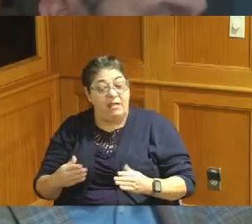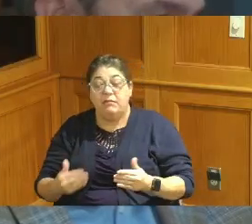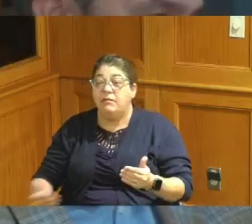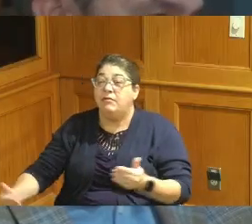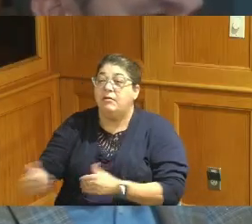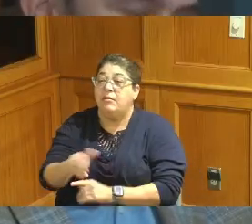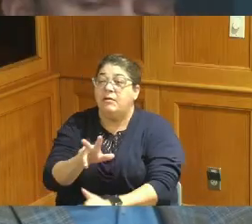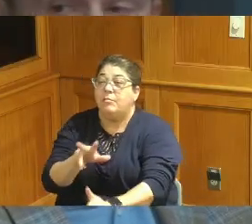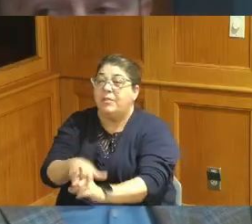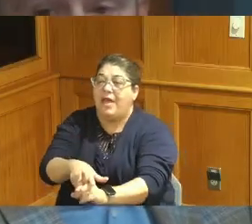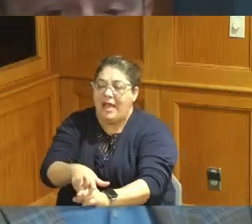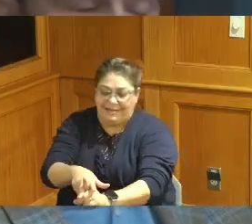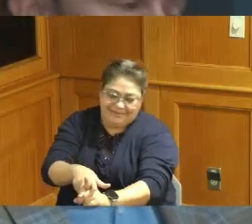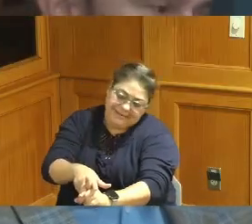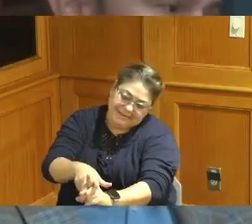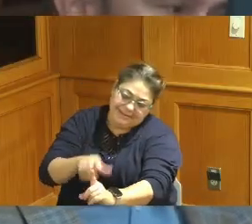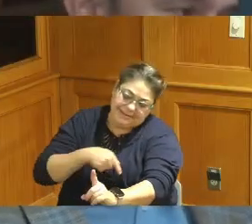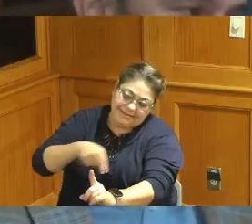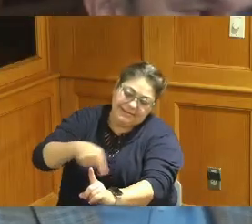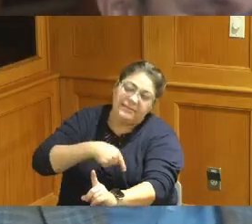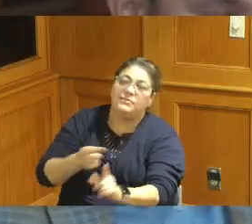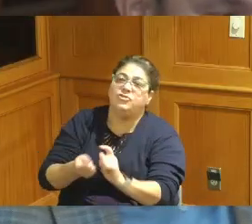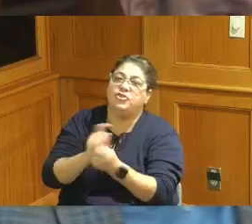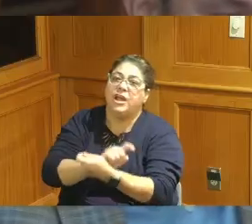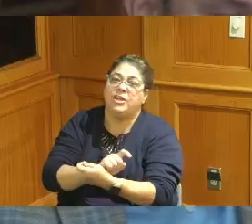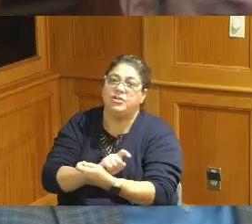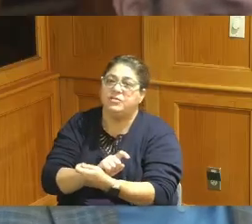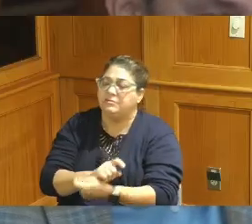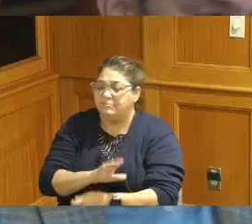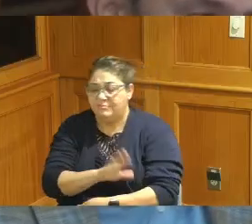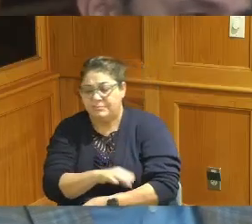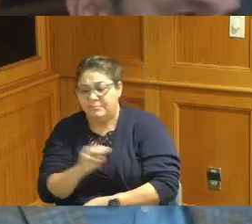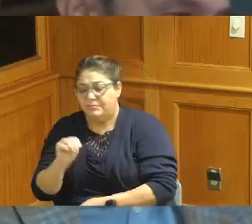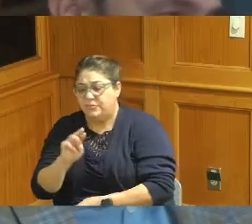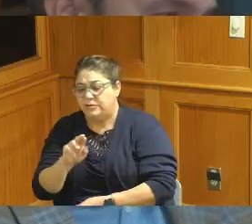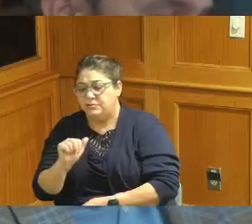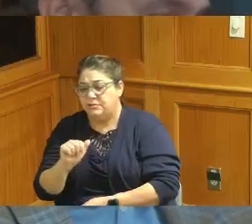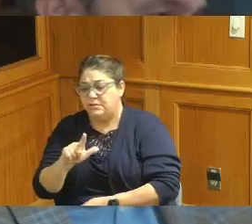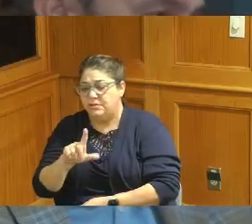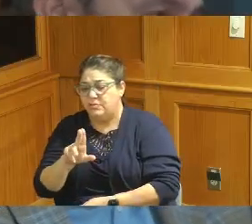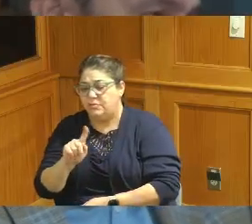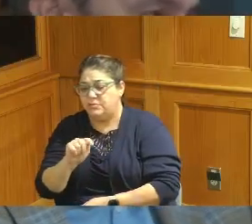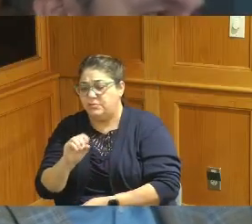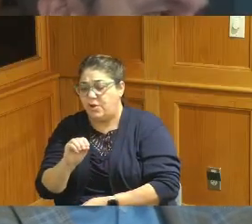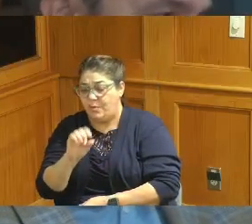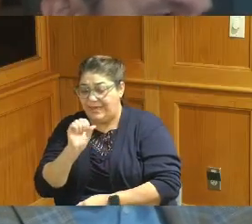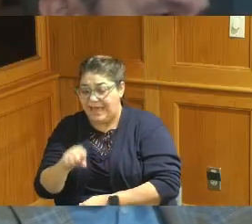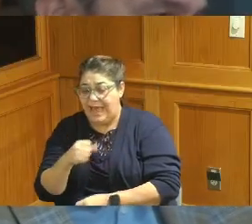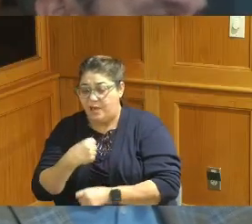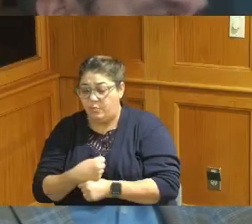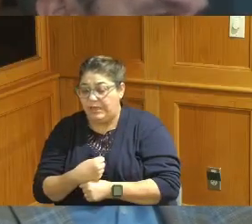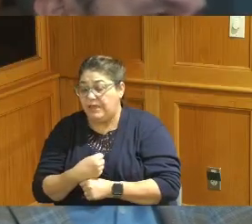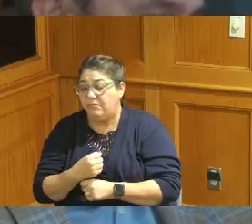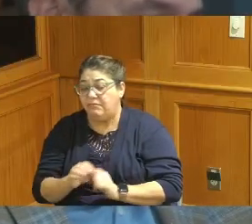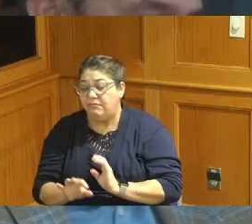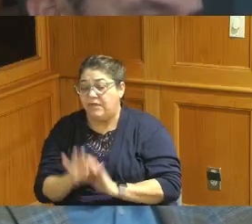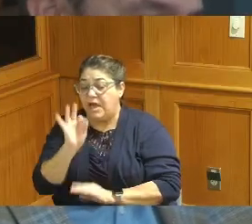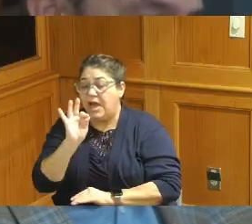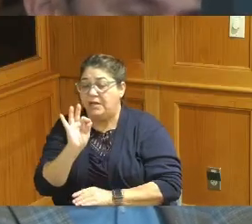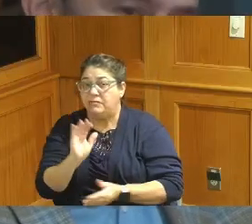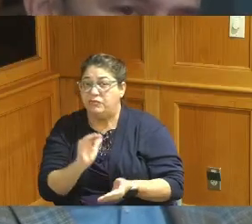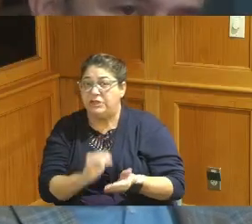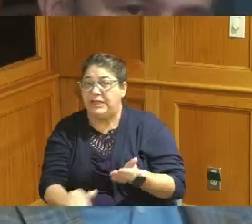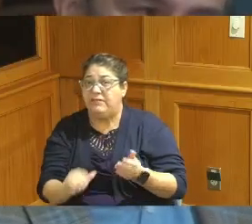interested, Mr. Ludo, to see if there's a forgivable loan that can be done. And I would be